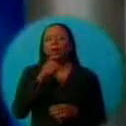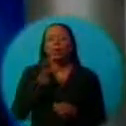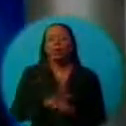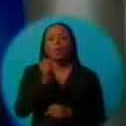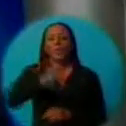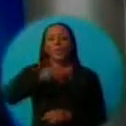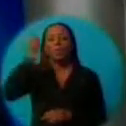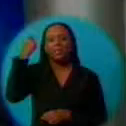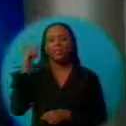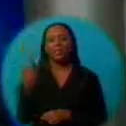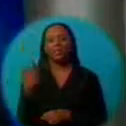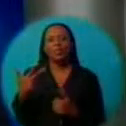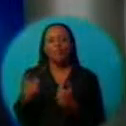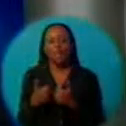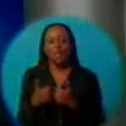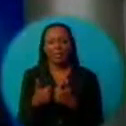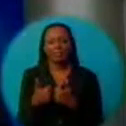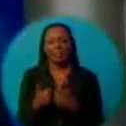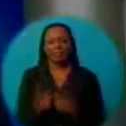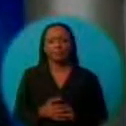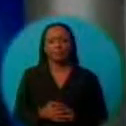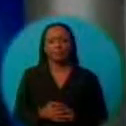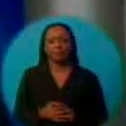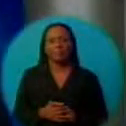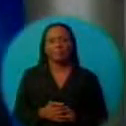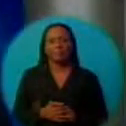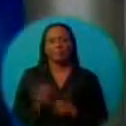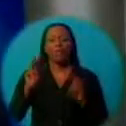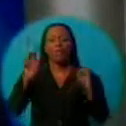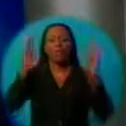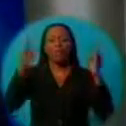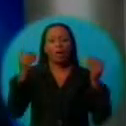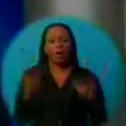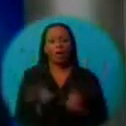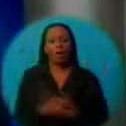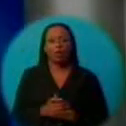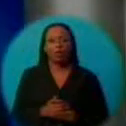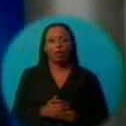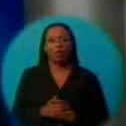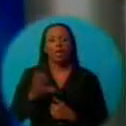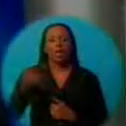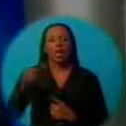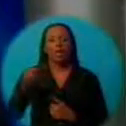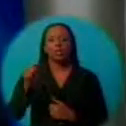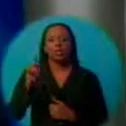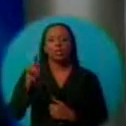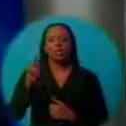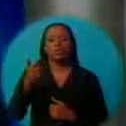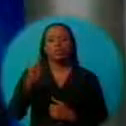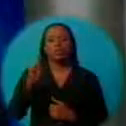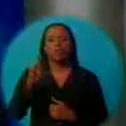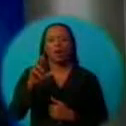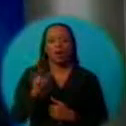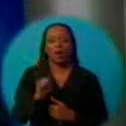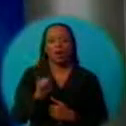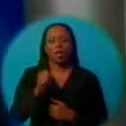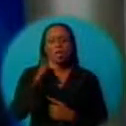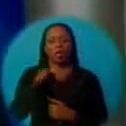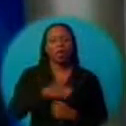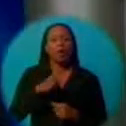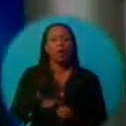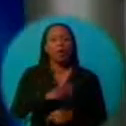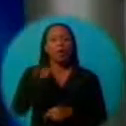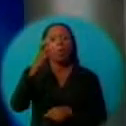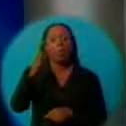Century Insurance Deacons and Chargers women followed the script to a tee, winning their opening games of the 2011 Goddard's Enterprises